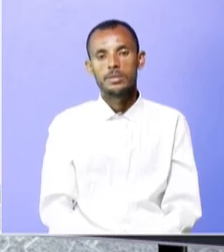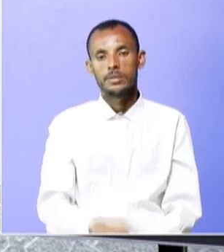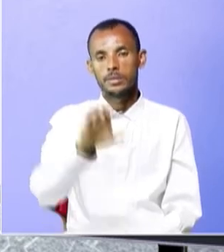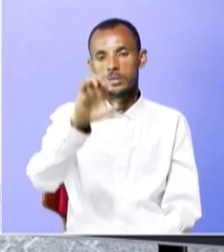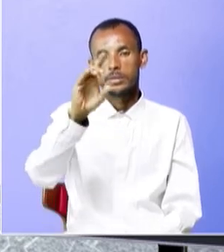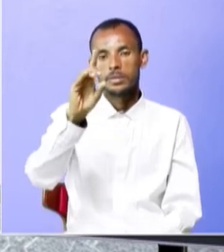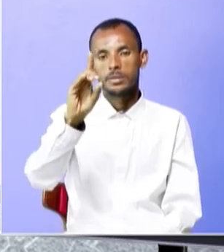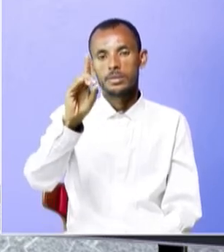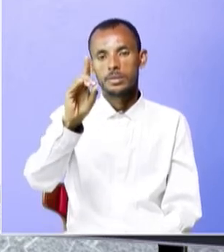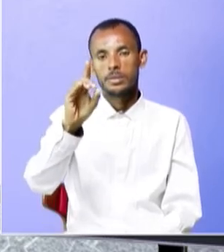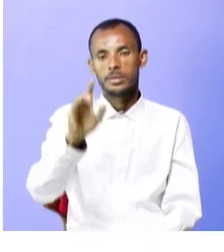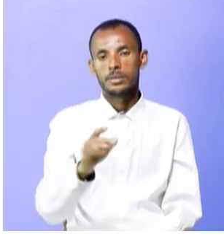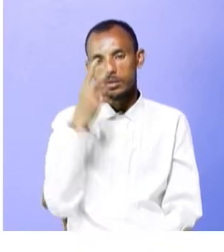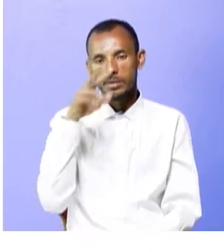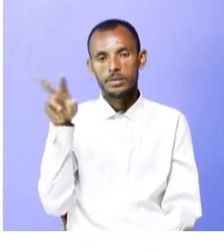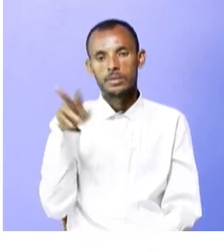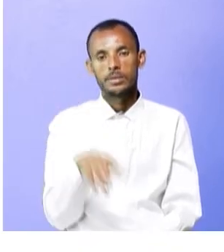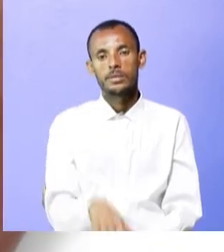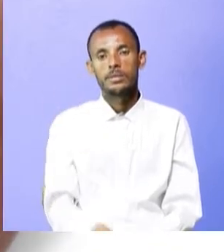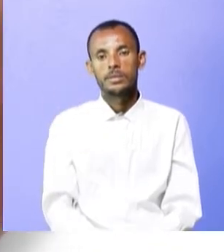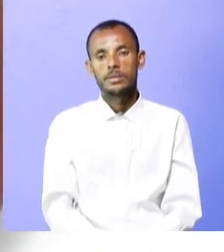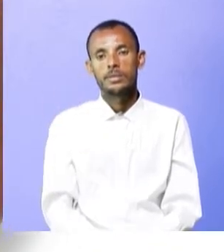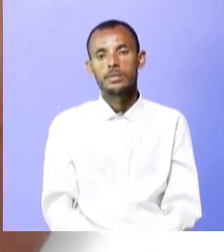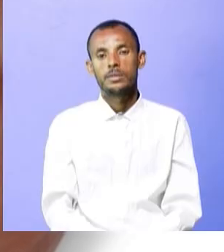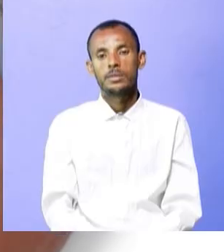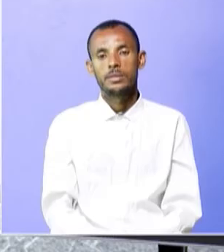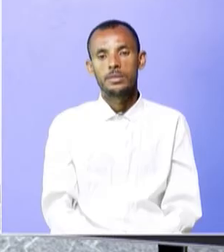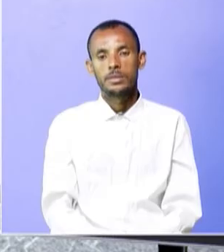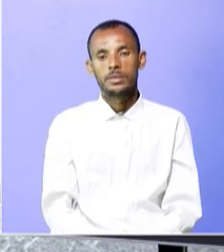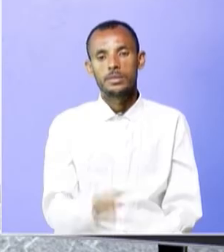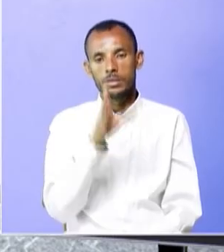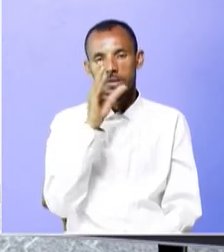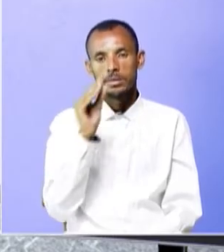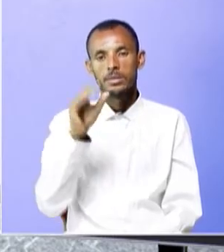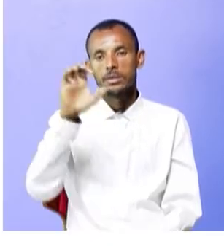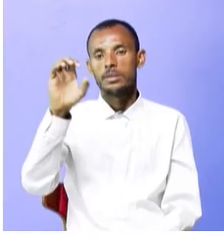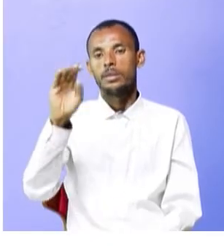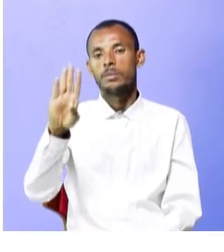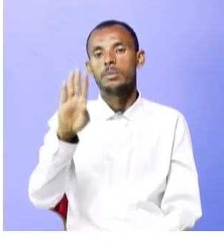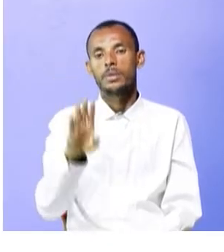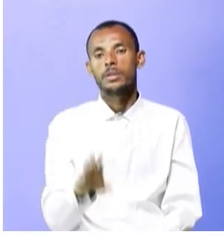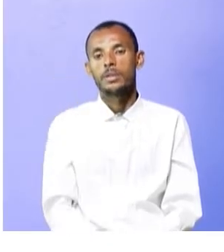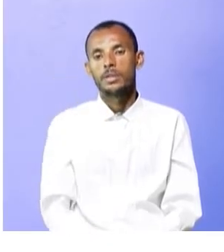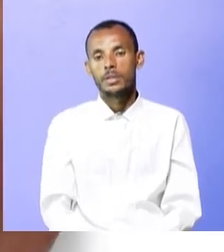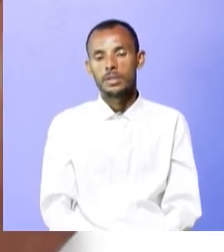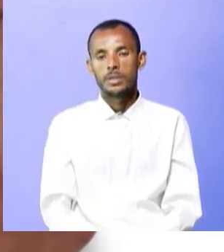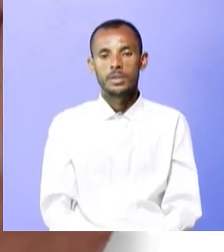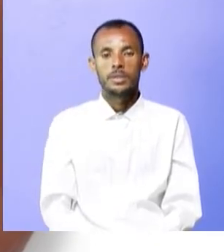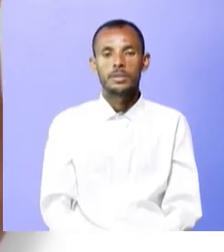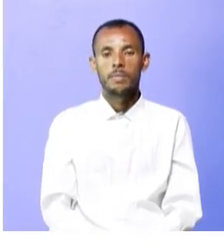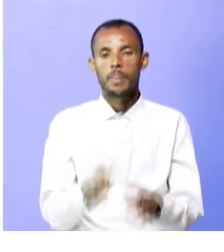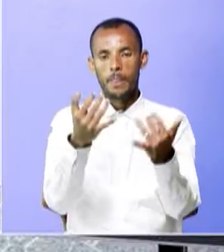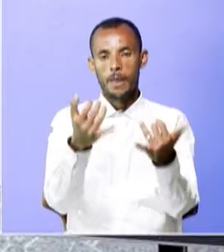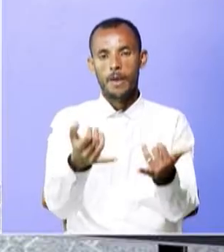ED is this one, okay, this side, and EB is this one. Okay,